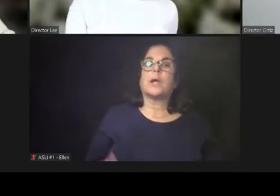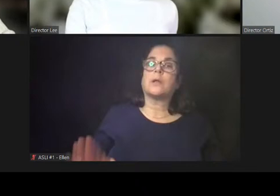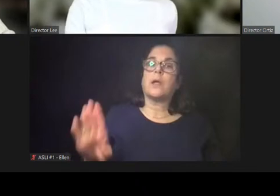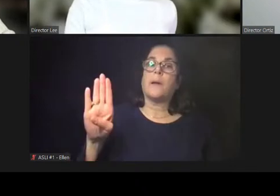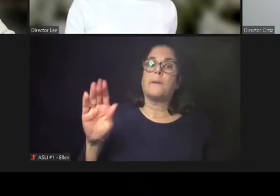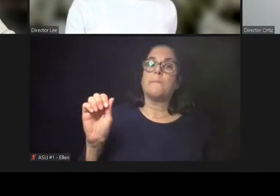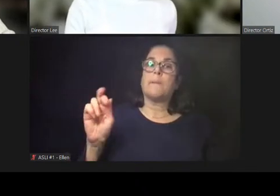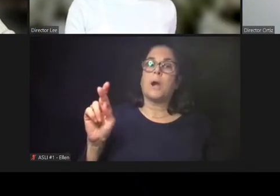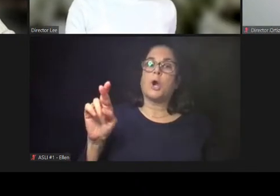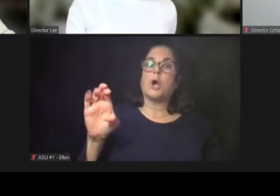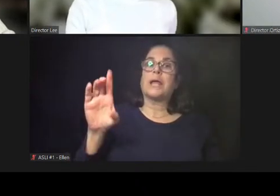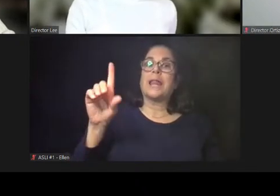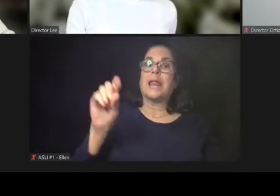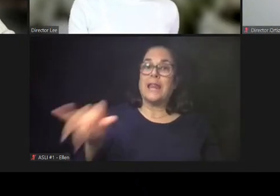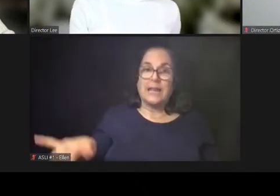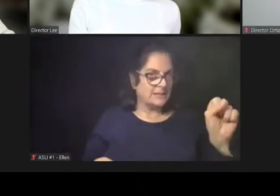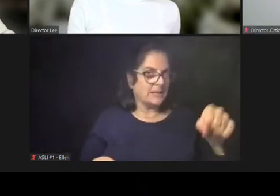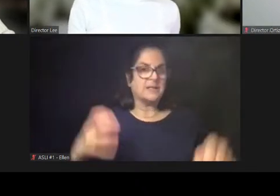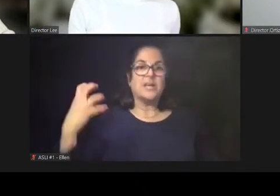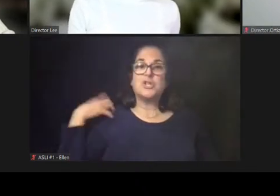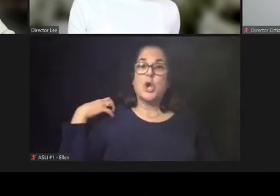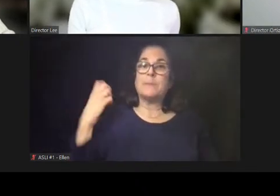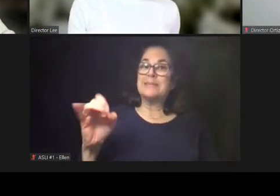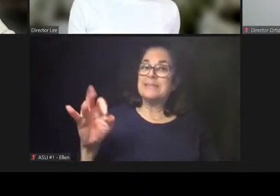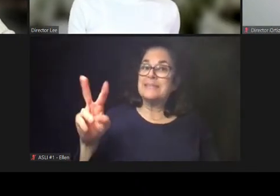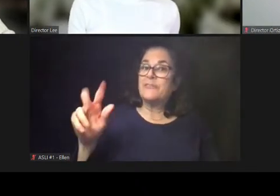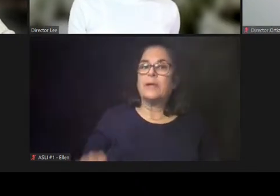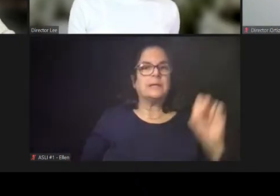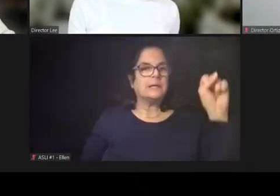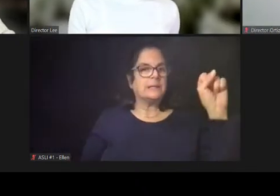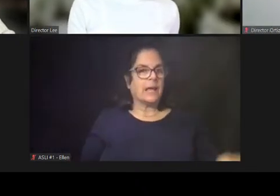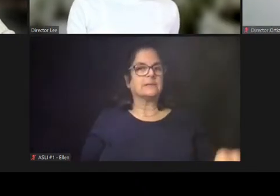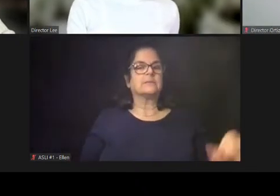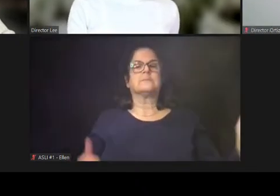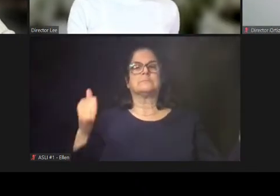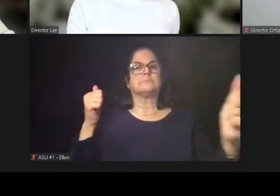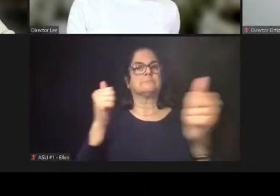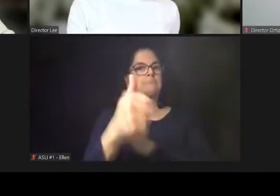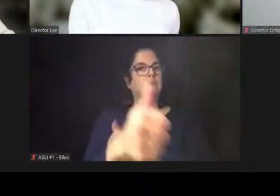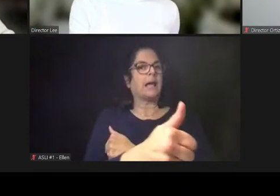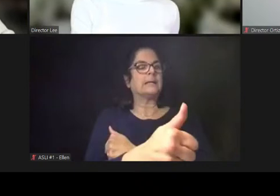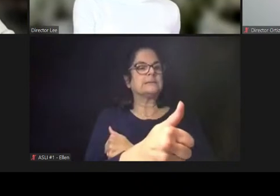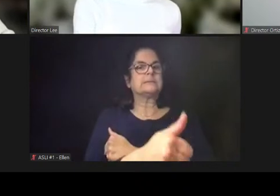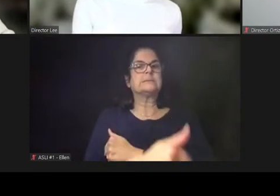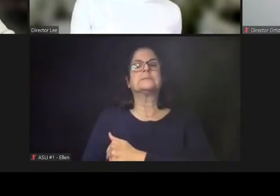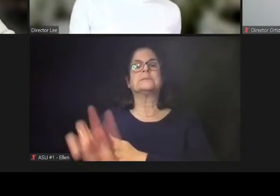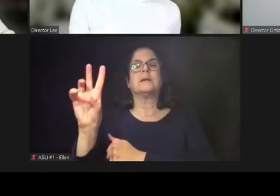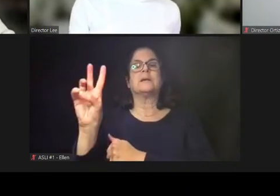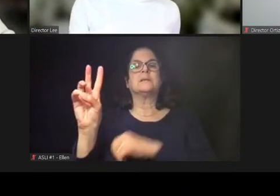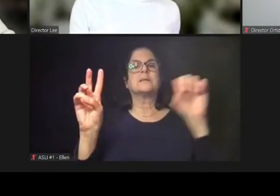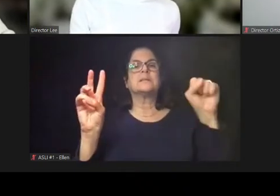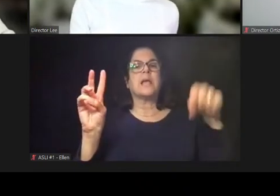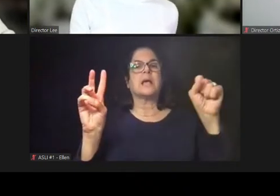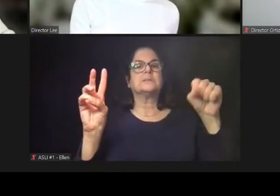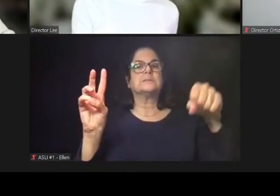Barkley? Yes. Chairman Silva? Yes. That motion to approve the omnibus passes with 6 yes